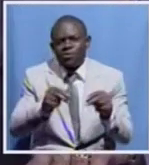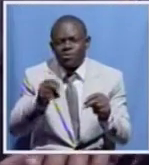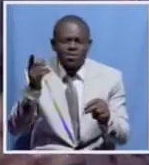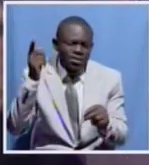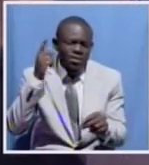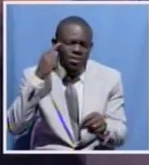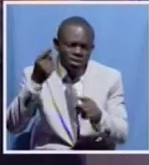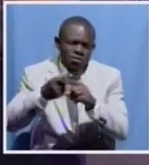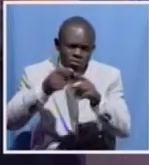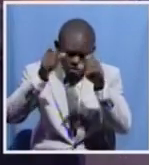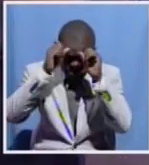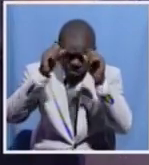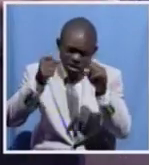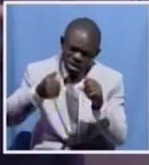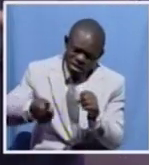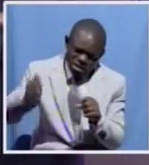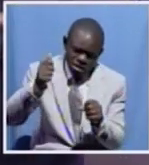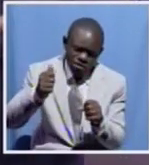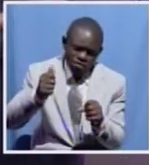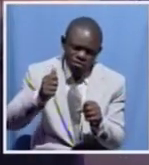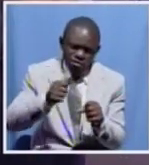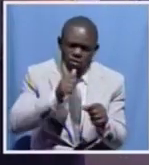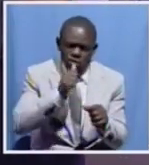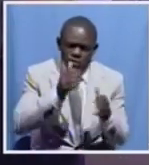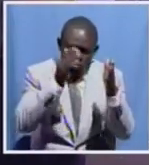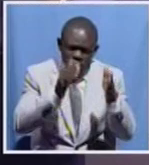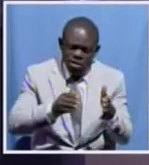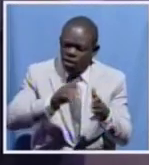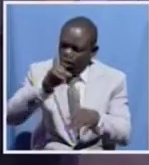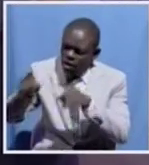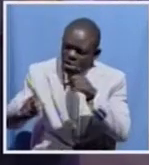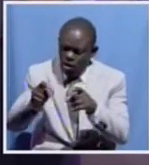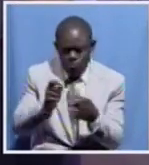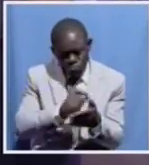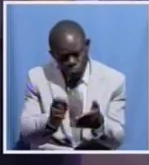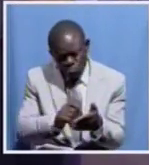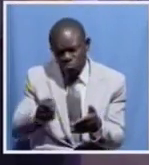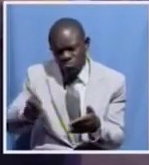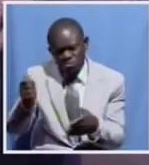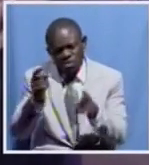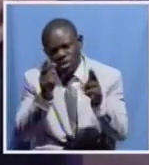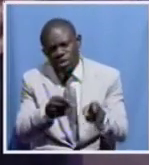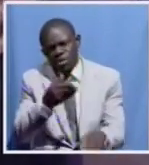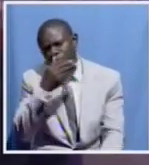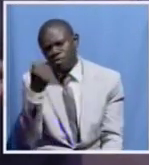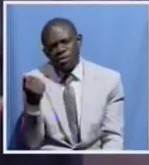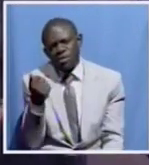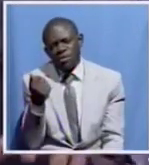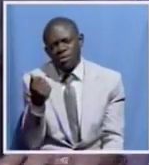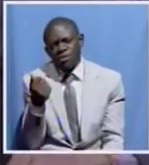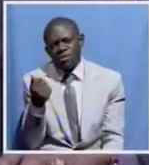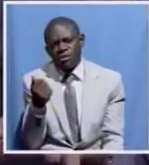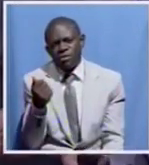a government official at a certain level compared to when I hear it from the president